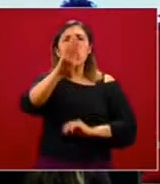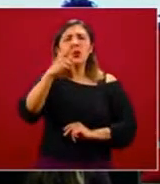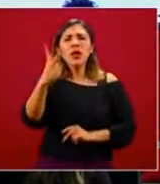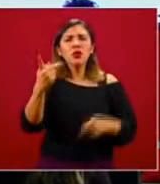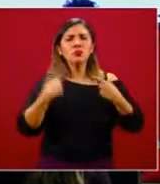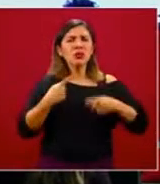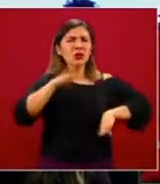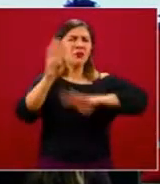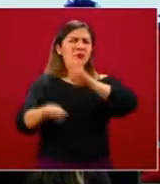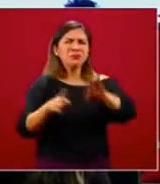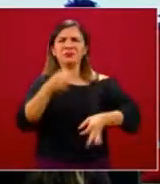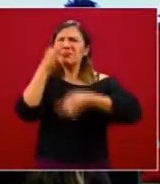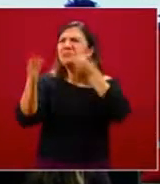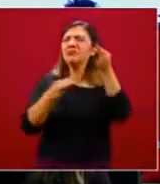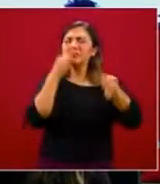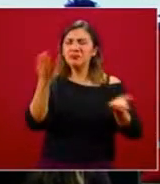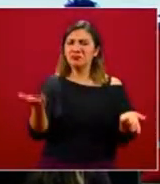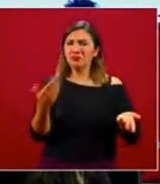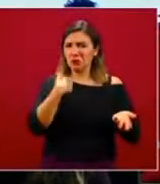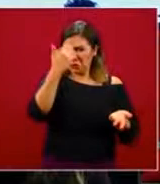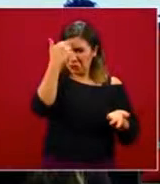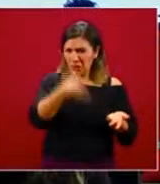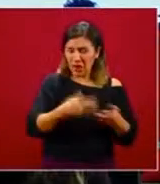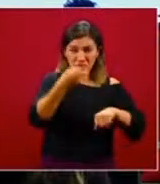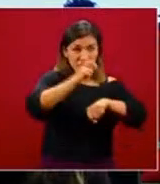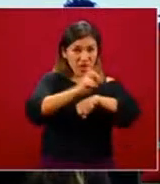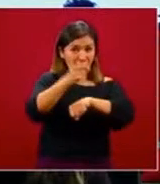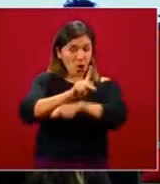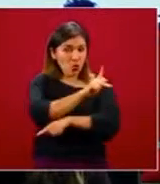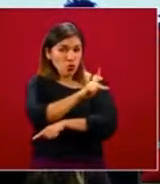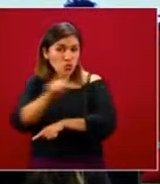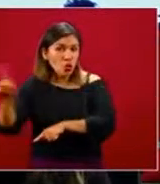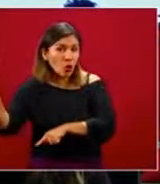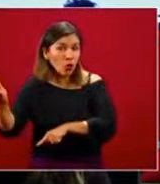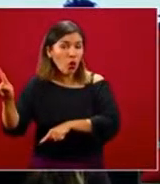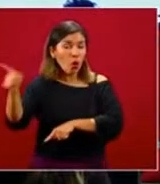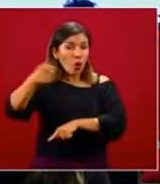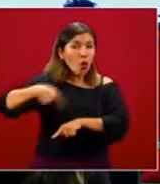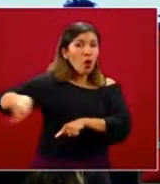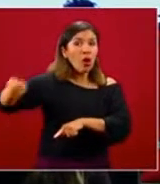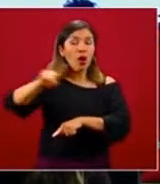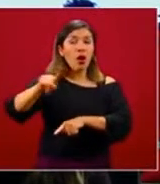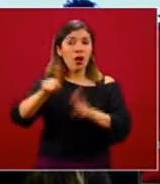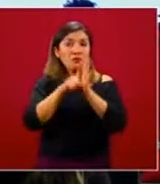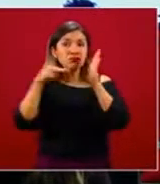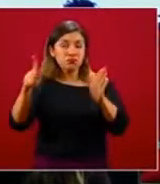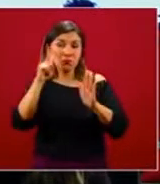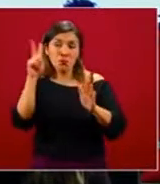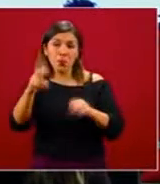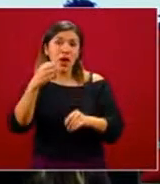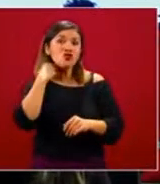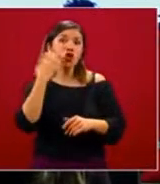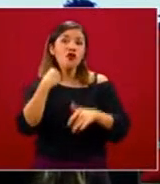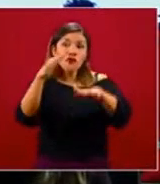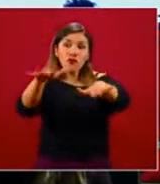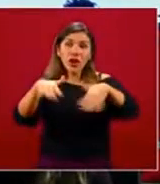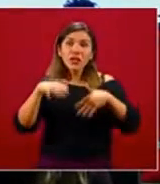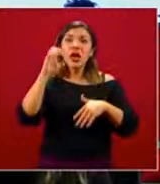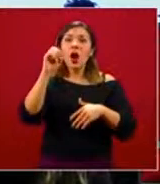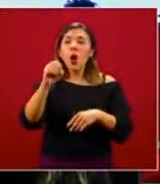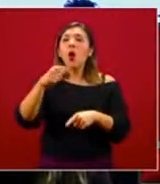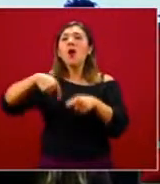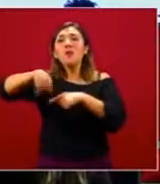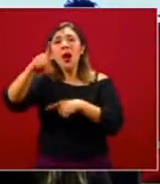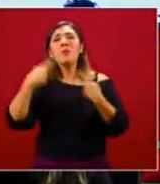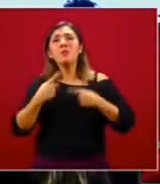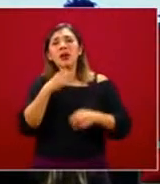day muertes, with Yo the sé que no higher todos los fatality diarios de rate. circulación I nacional know that not all of ven esta conferencia national o mandan a alguien a ver